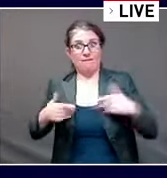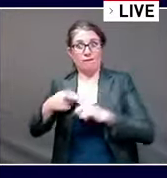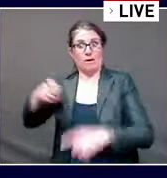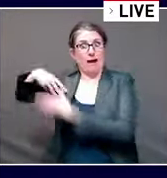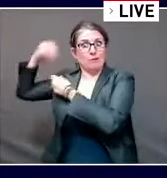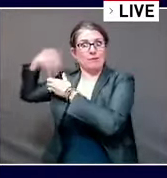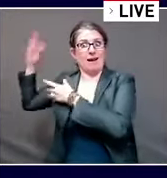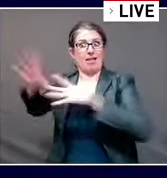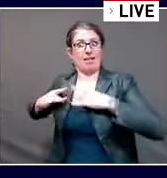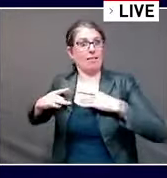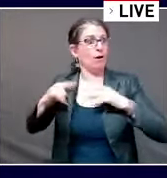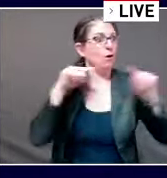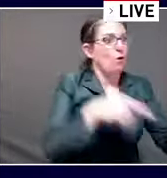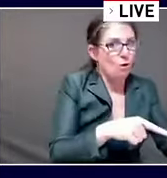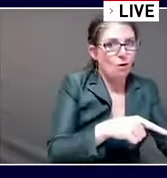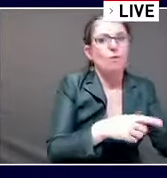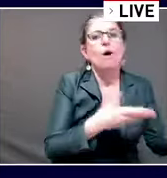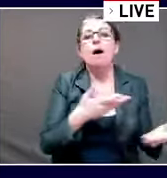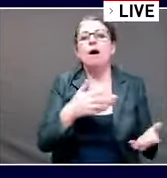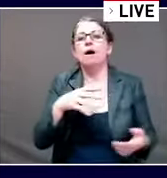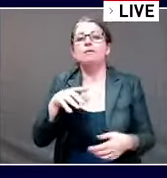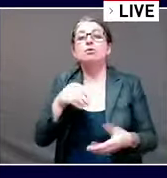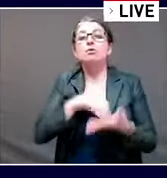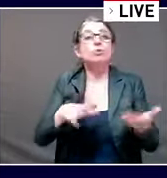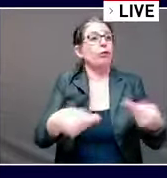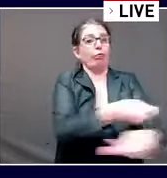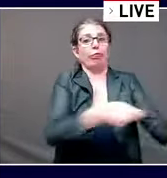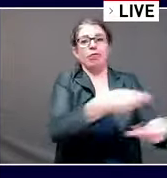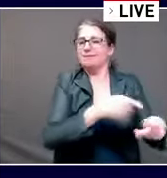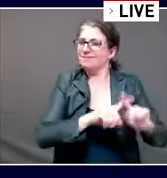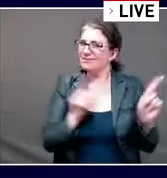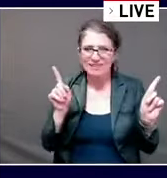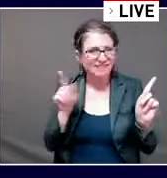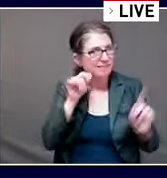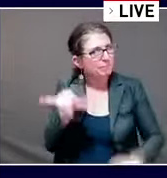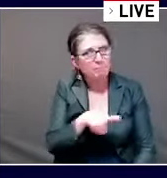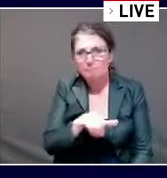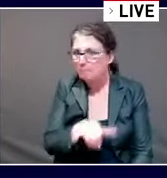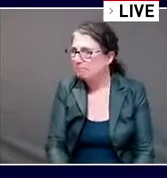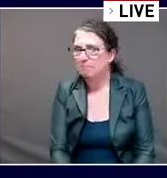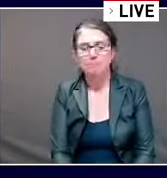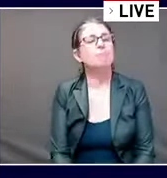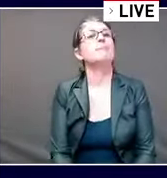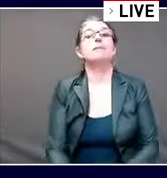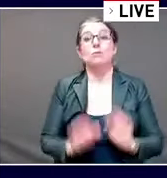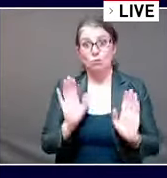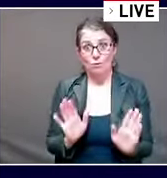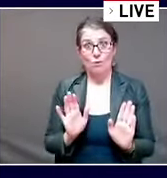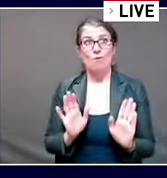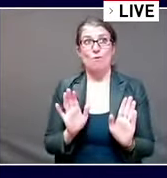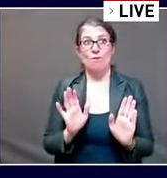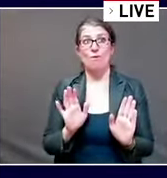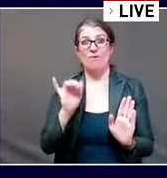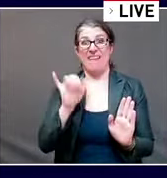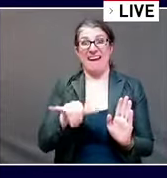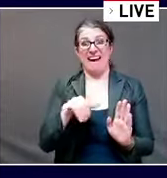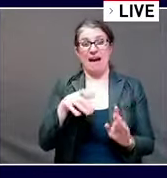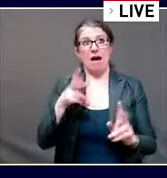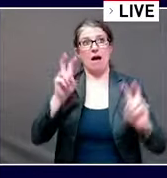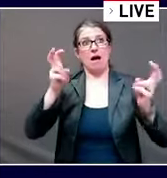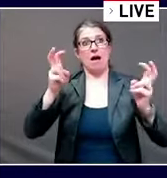The fact that we have not detected widespread transmission in Maine underscores the fact that in-person